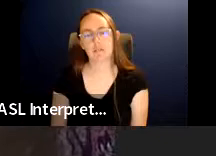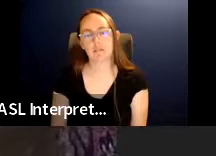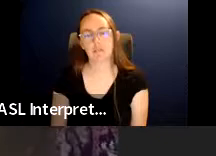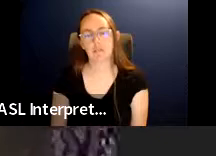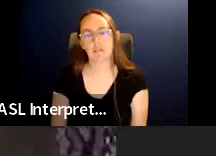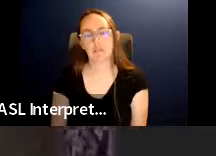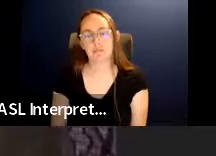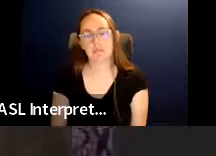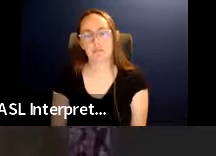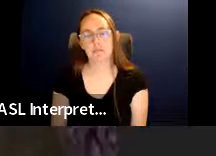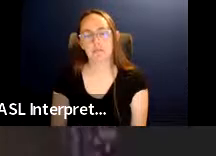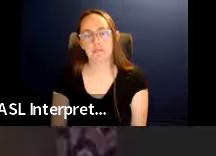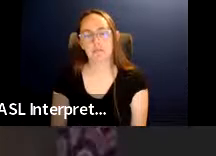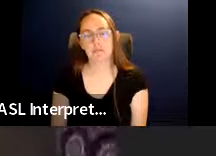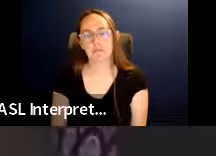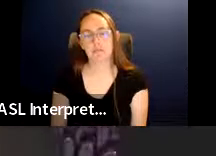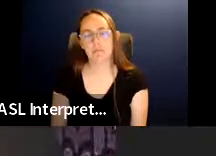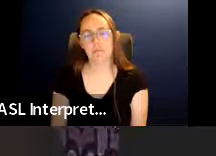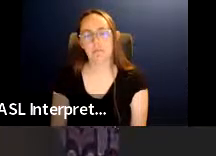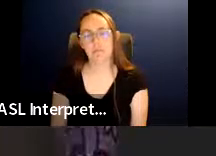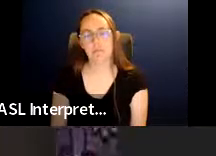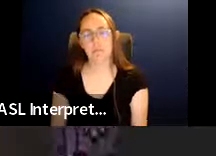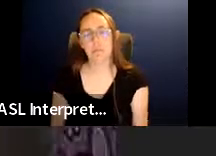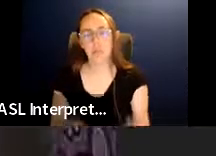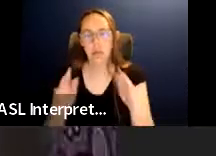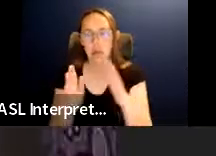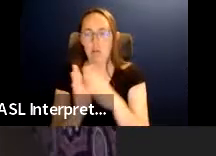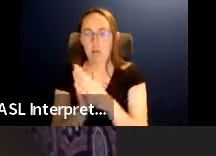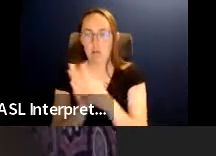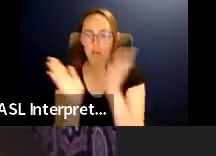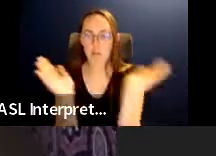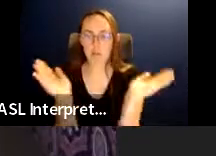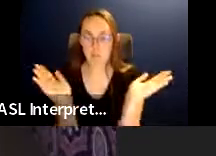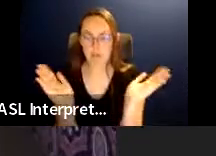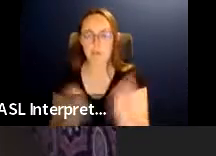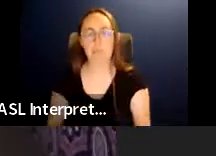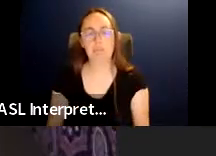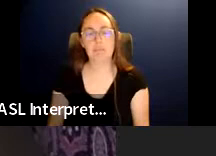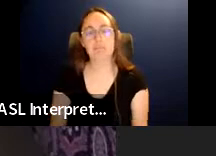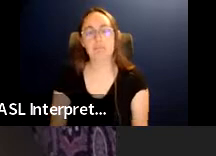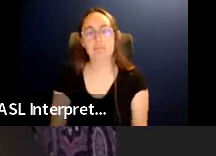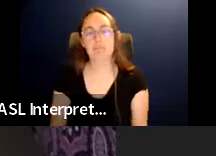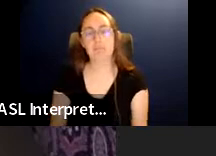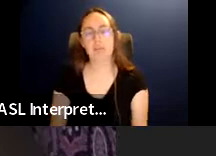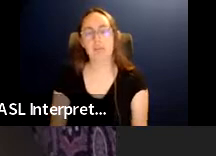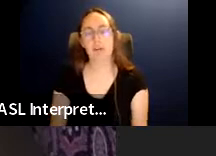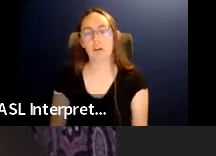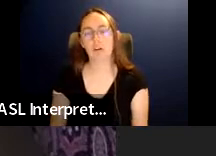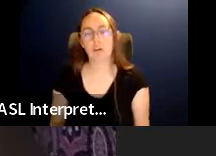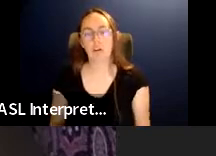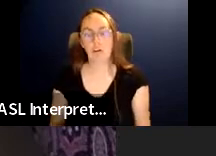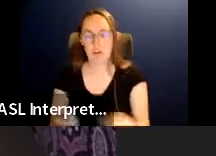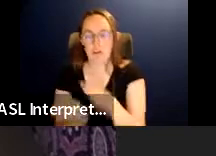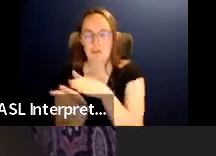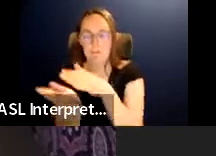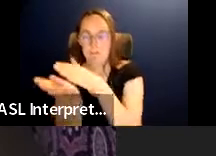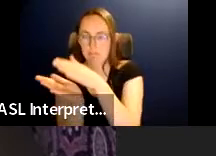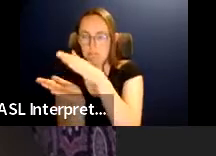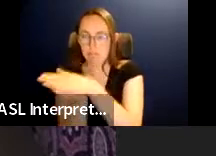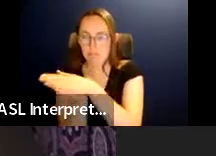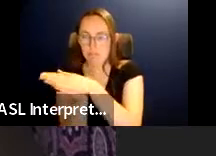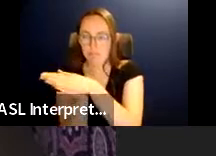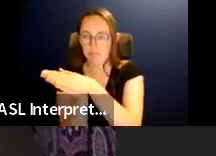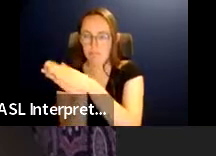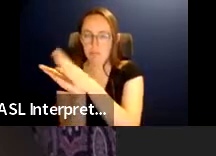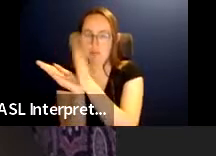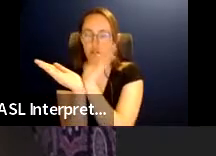off. I'm opening this up. So you're gonna open up your pocket Eileen and you have to